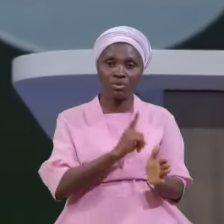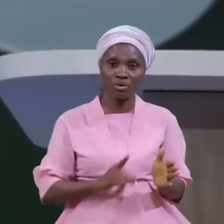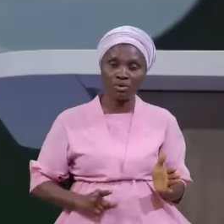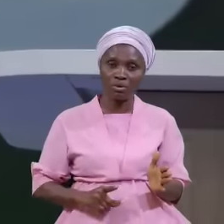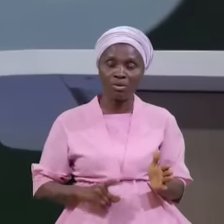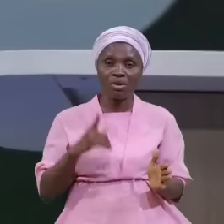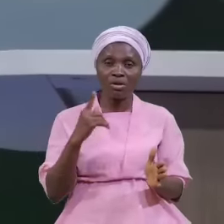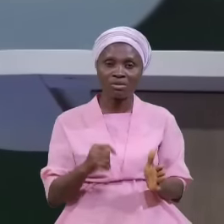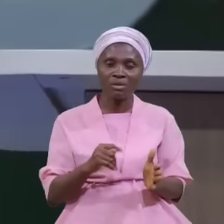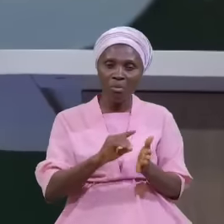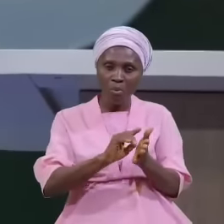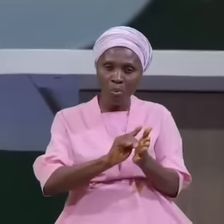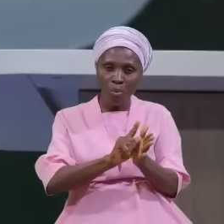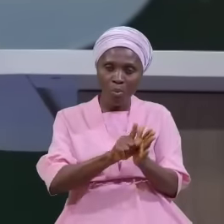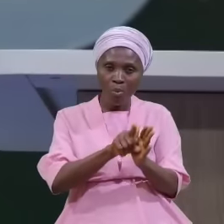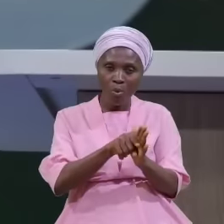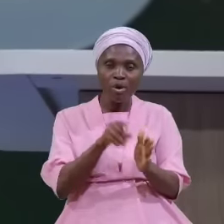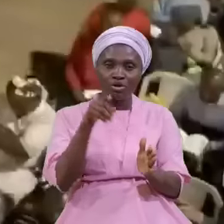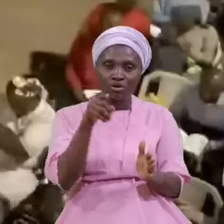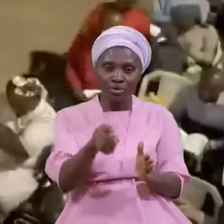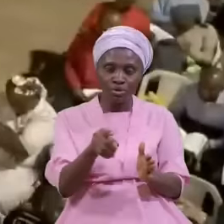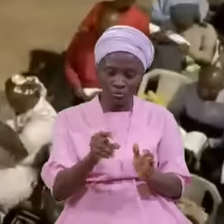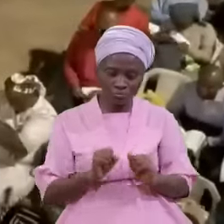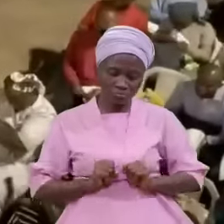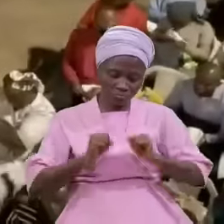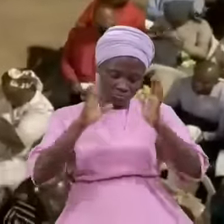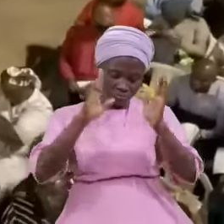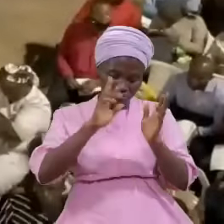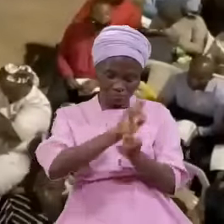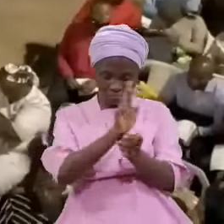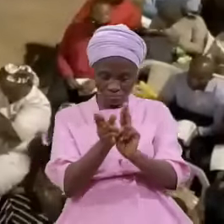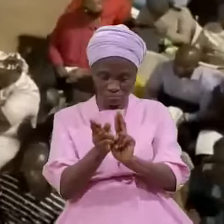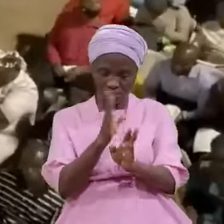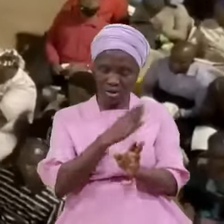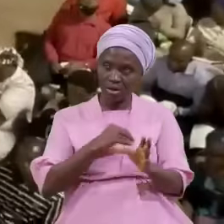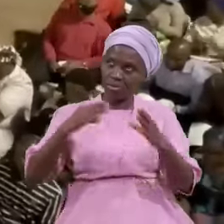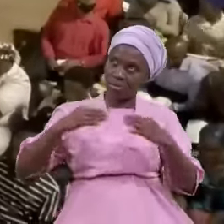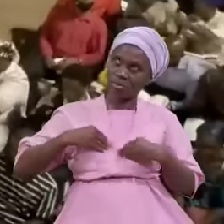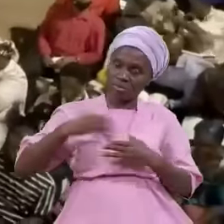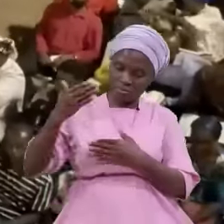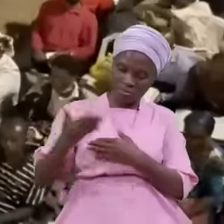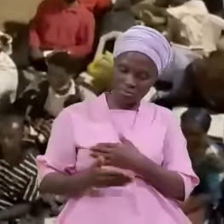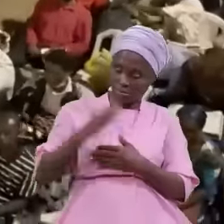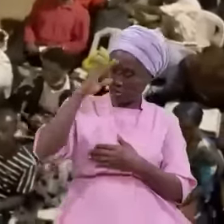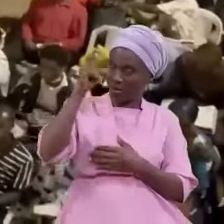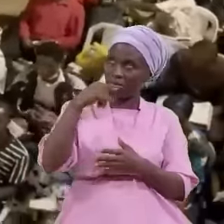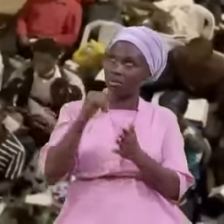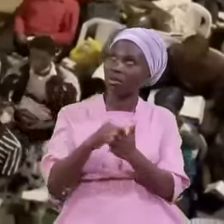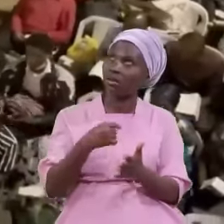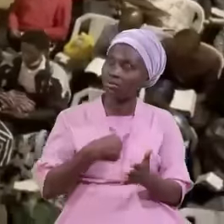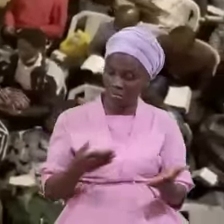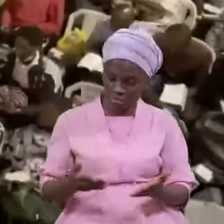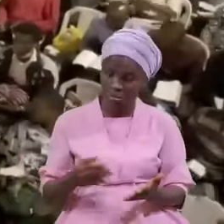and you receive him and you say, Lord, here am I. I know you died on the cross of Calvary for me,